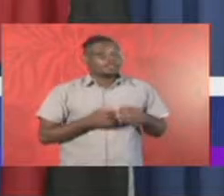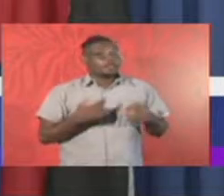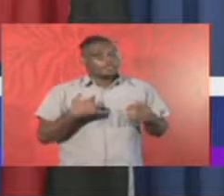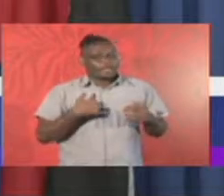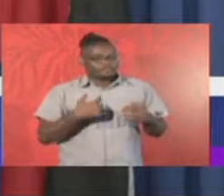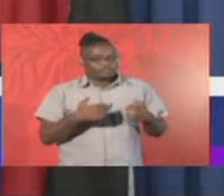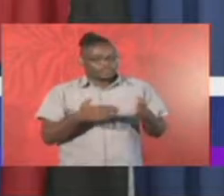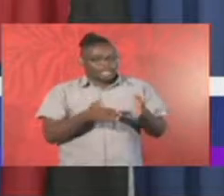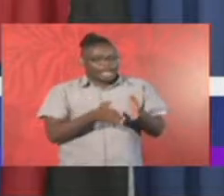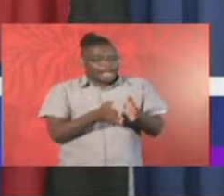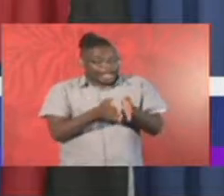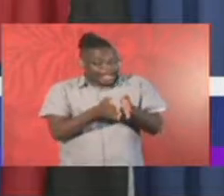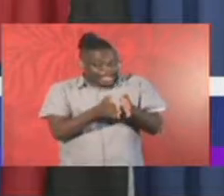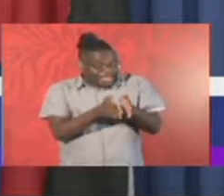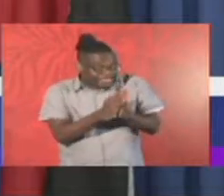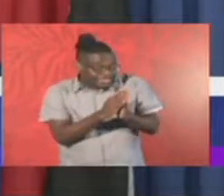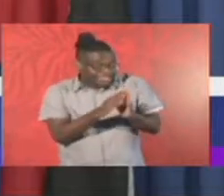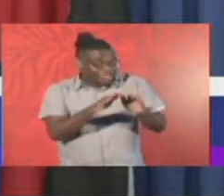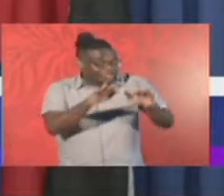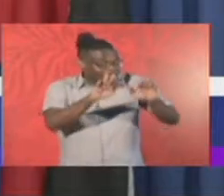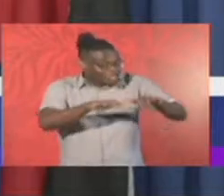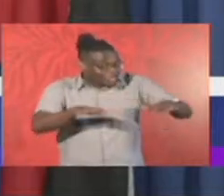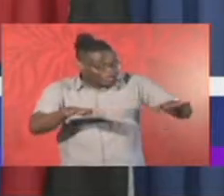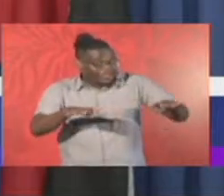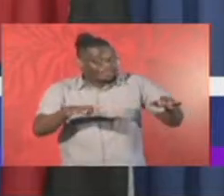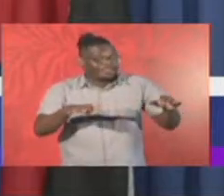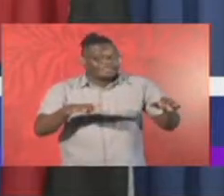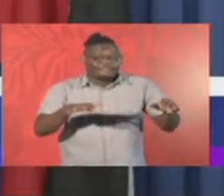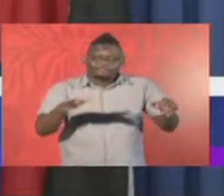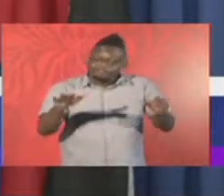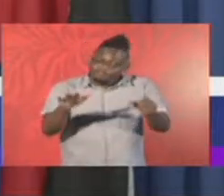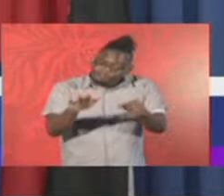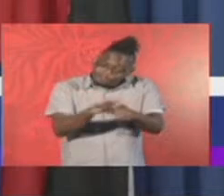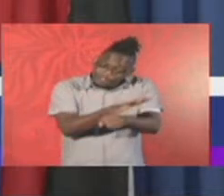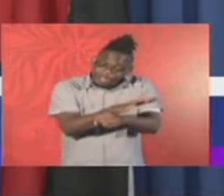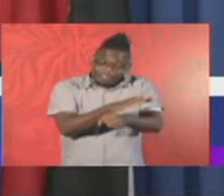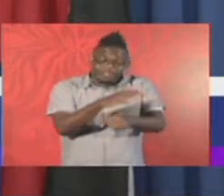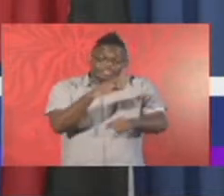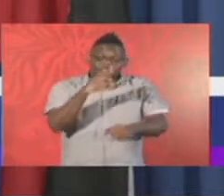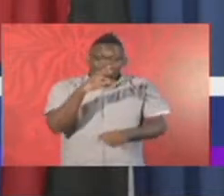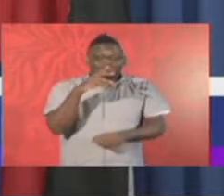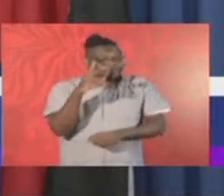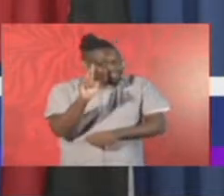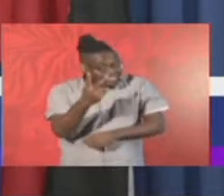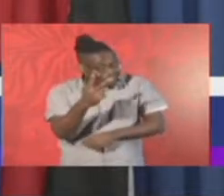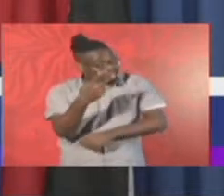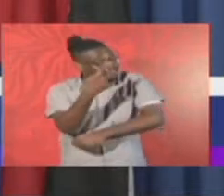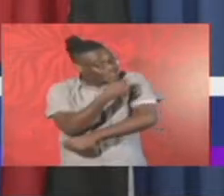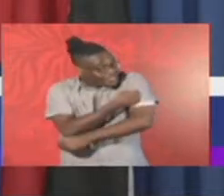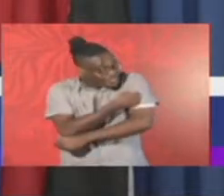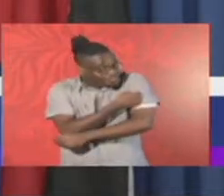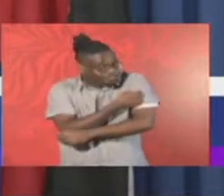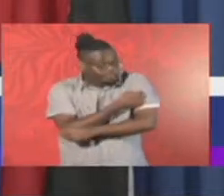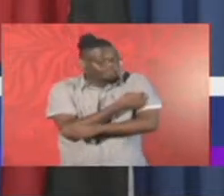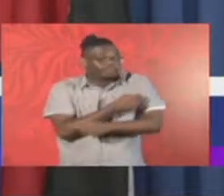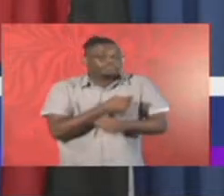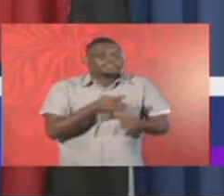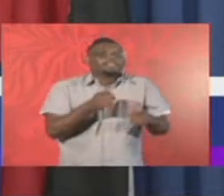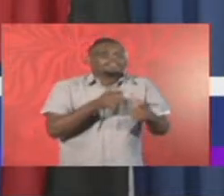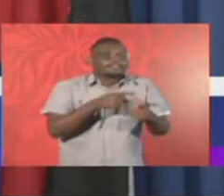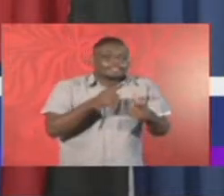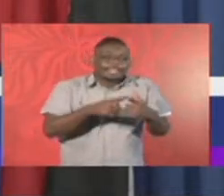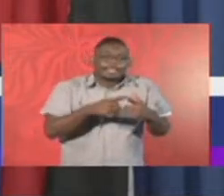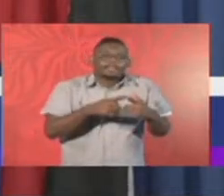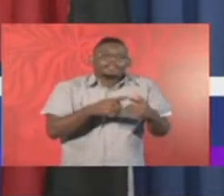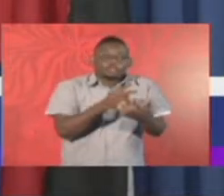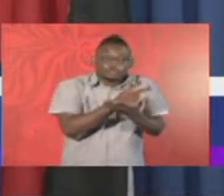vaccinated fully, meaning first dose, second dose, and 2 weeks to develop